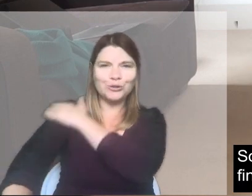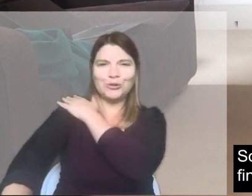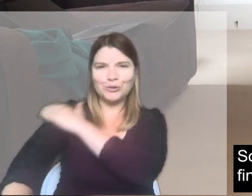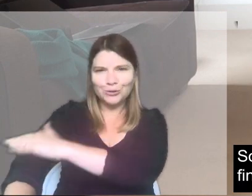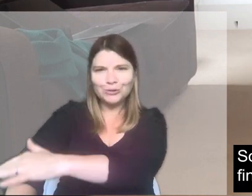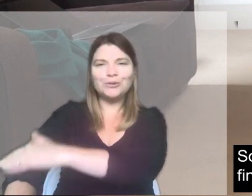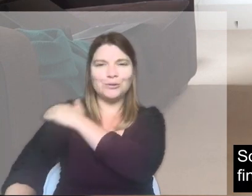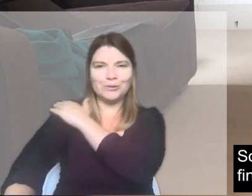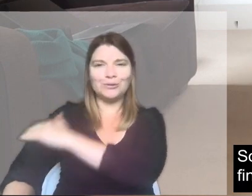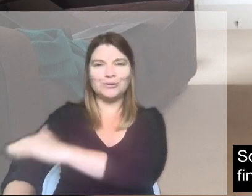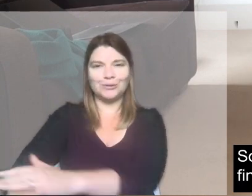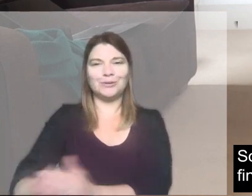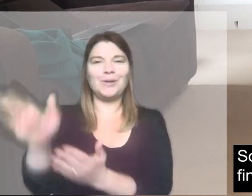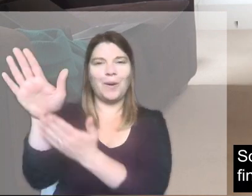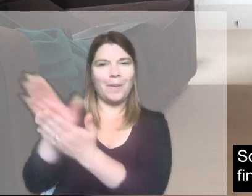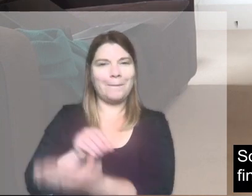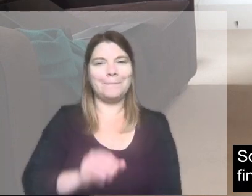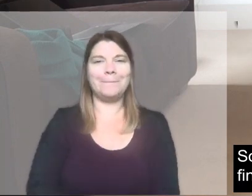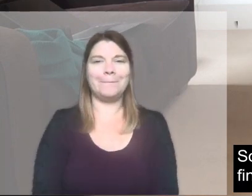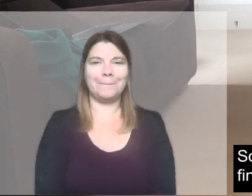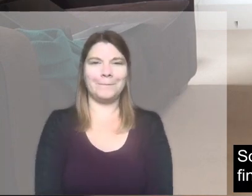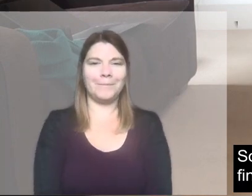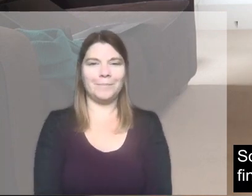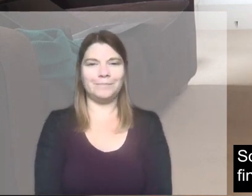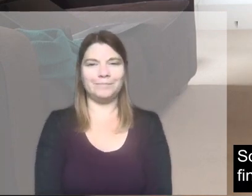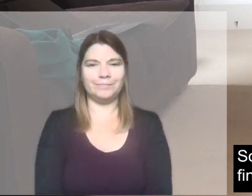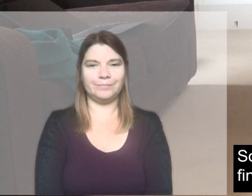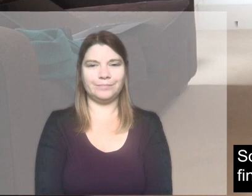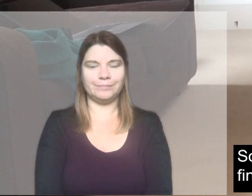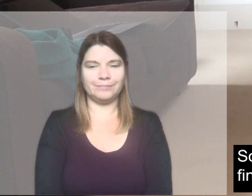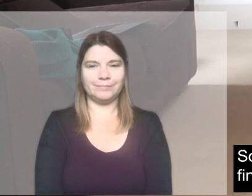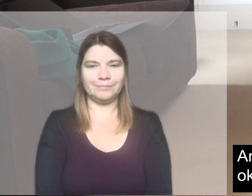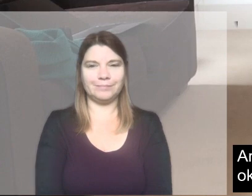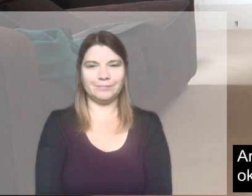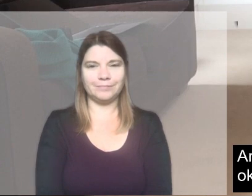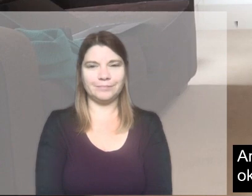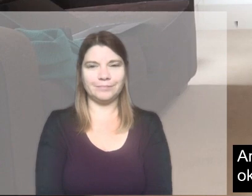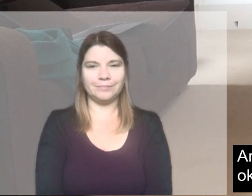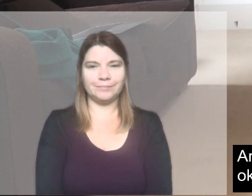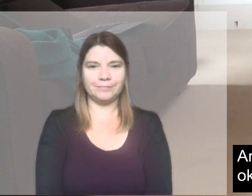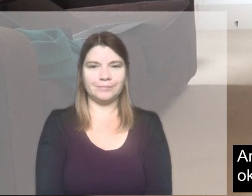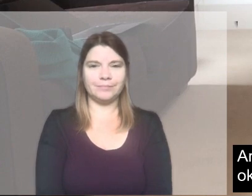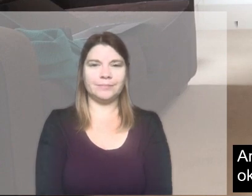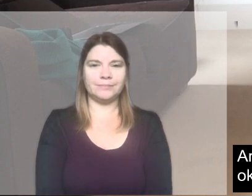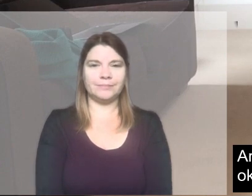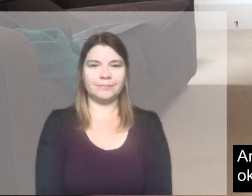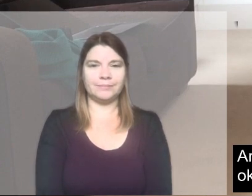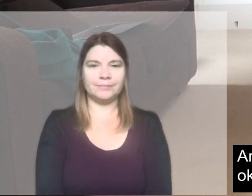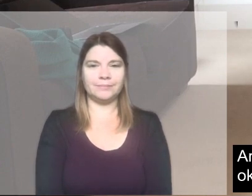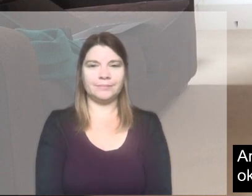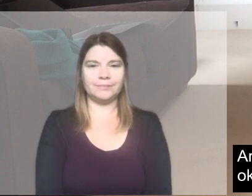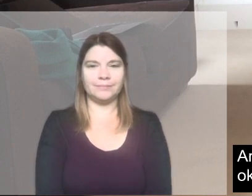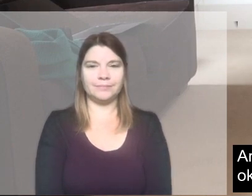I'm brushing all the way along from fingertip to shoulder and back down again.